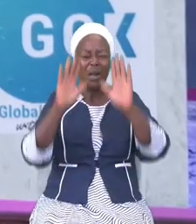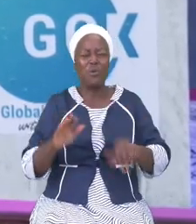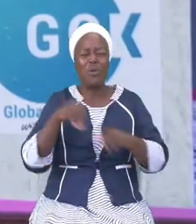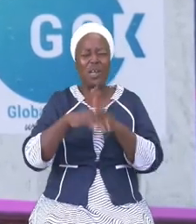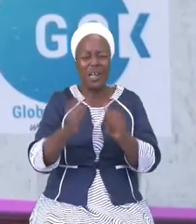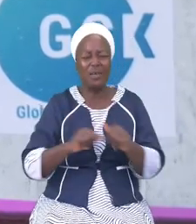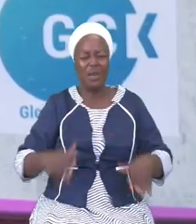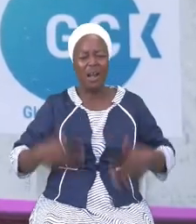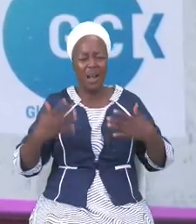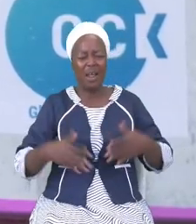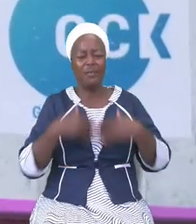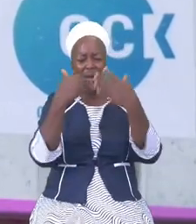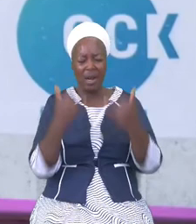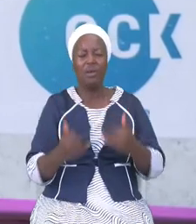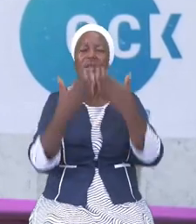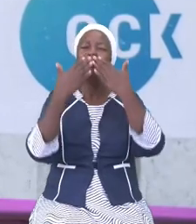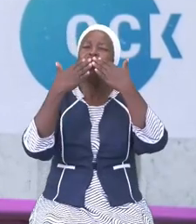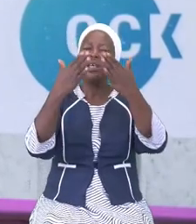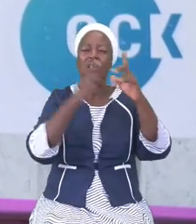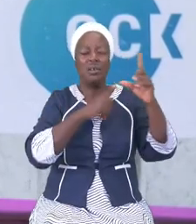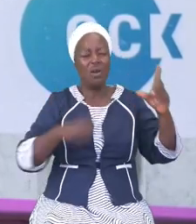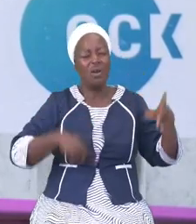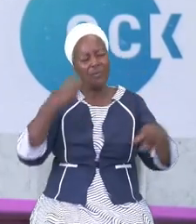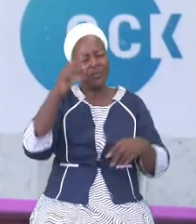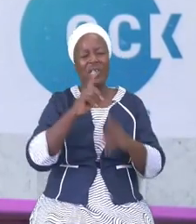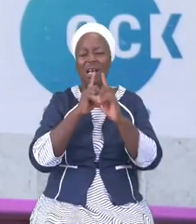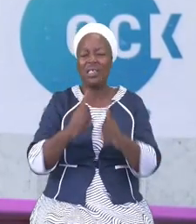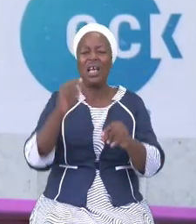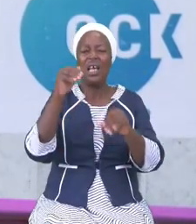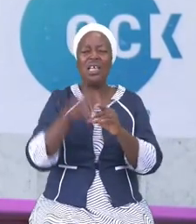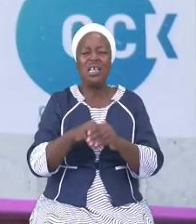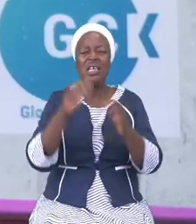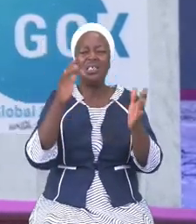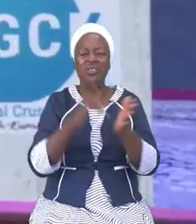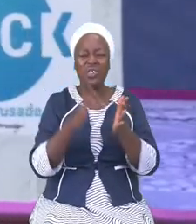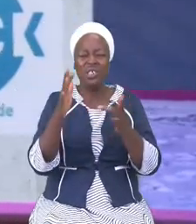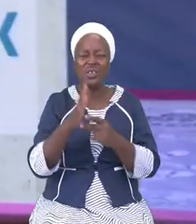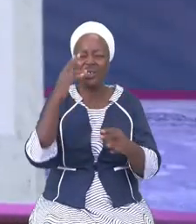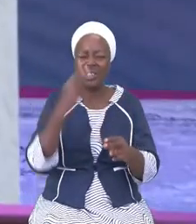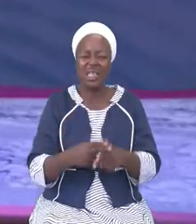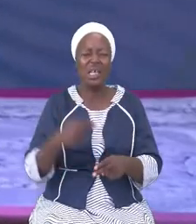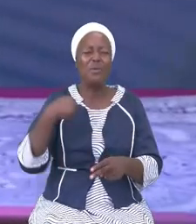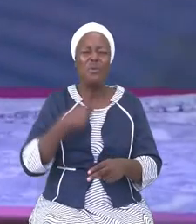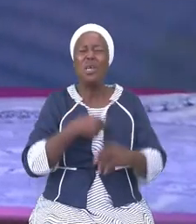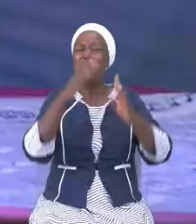life right now. Amen. Thank you, Lord, for the answer. In Jesus'